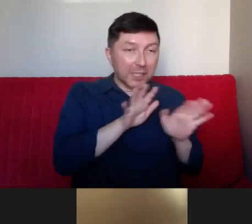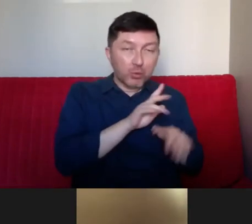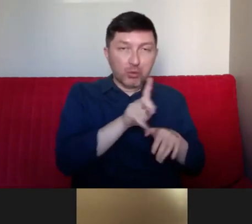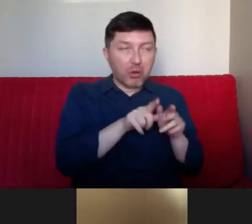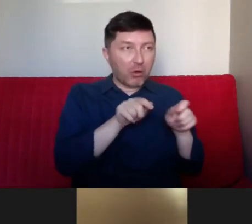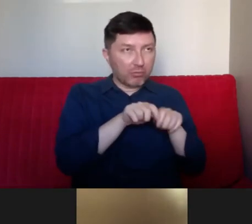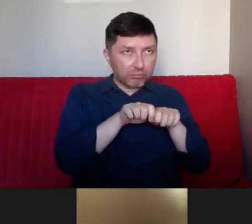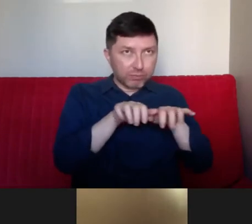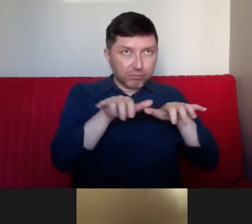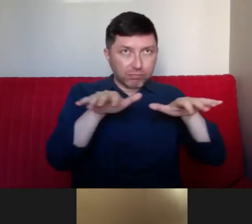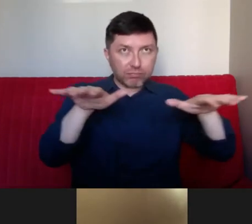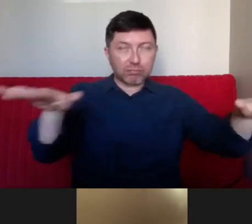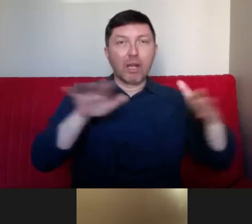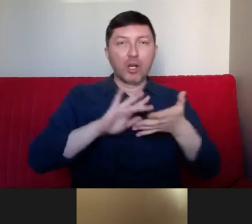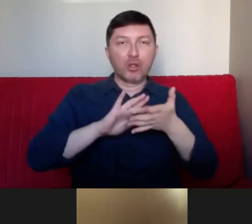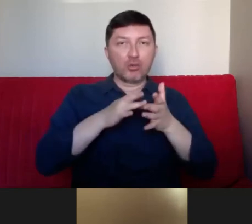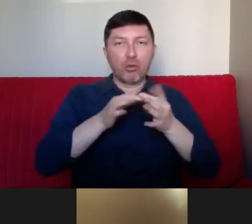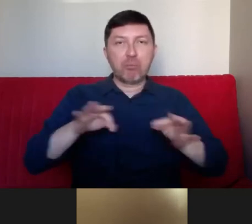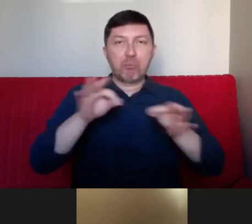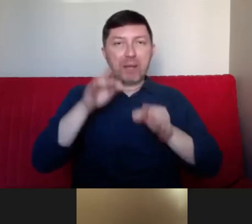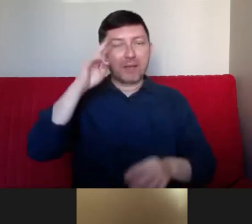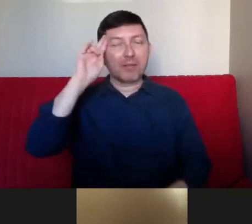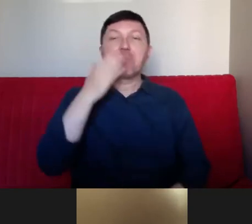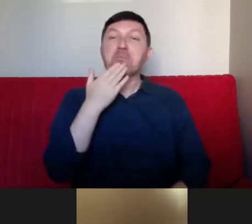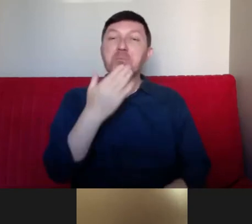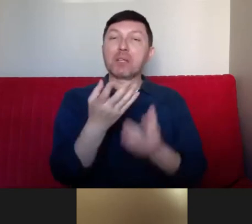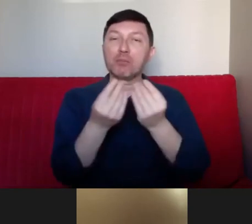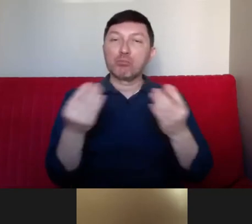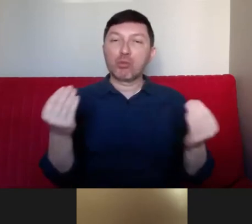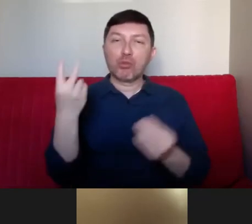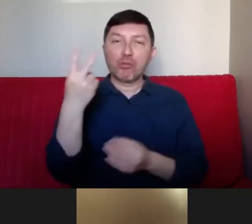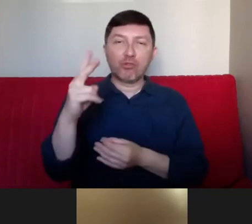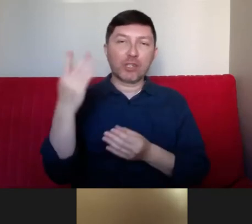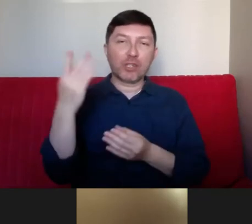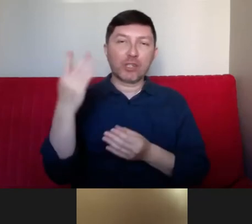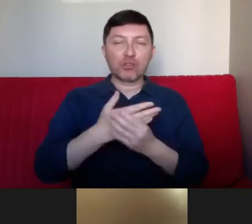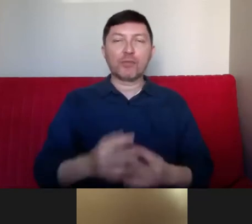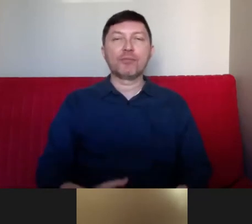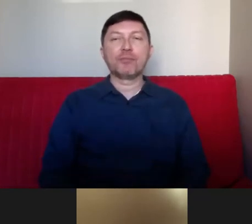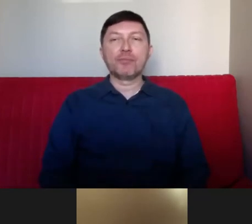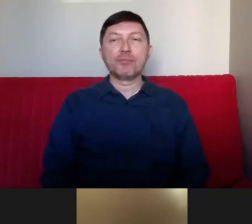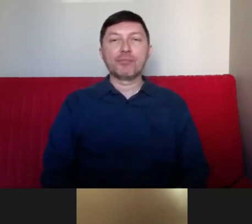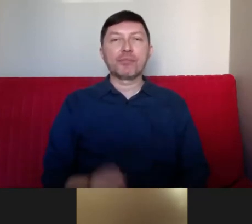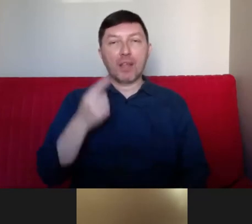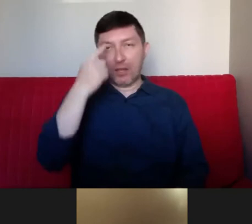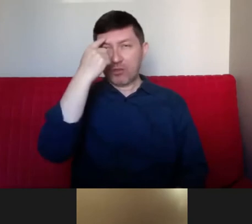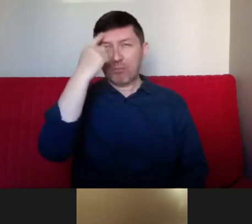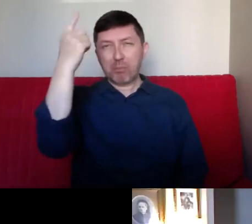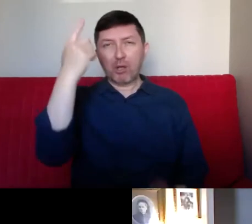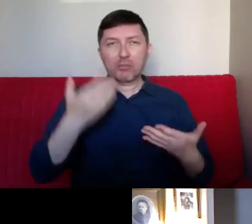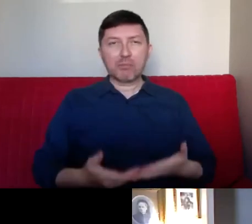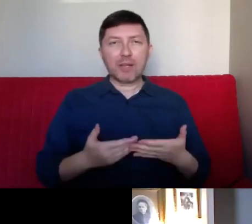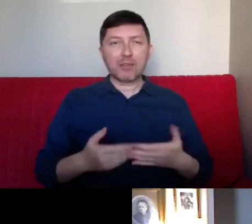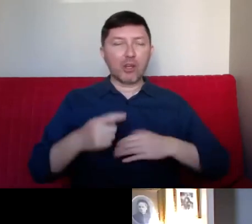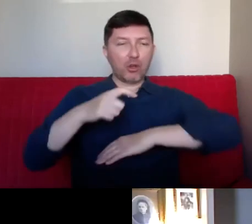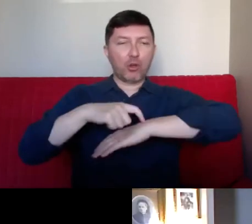said. So I think that now it's time to go to the first of the two round